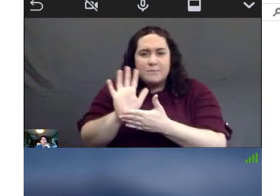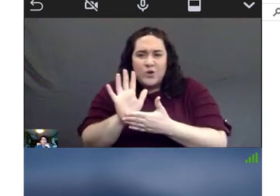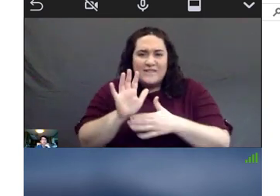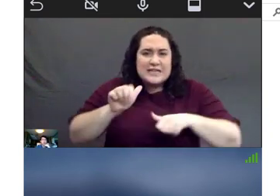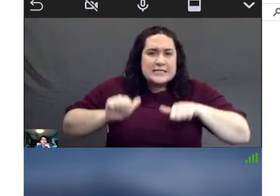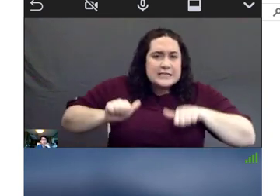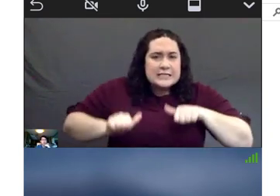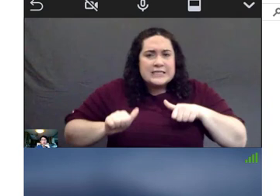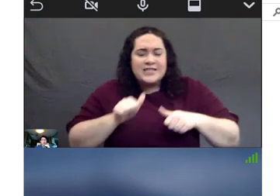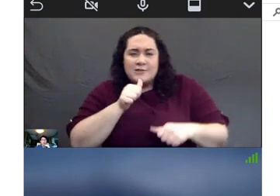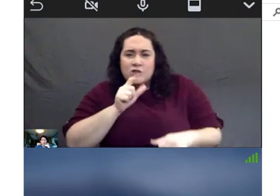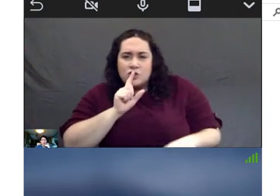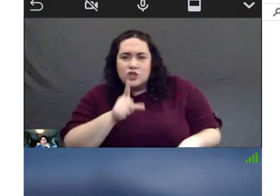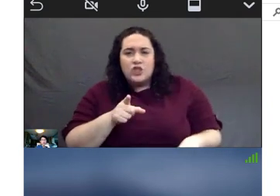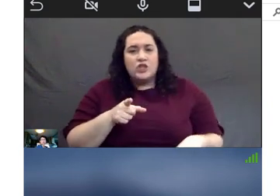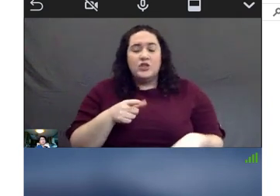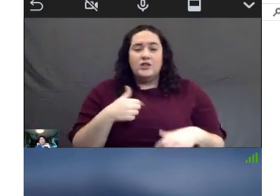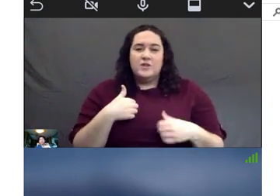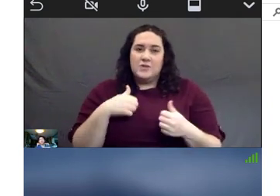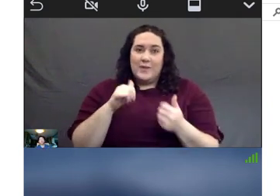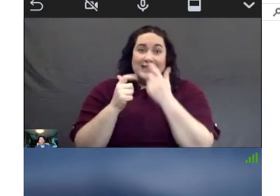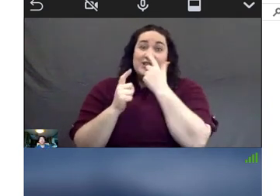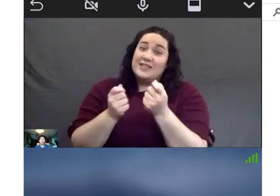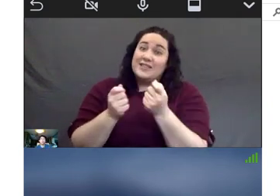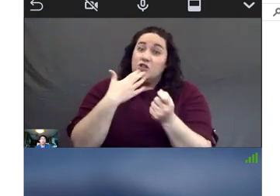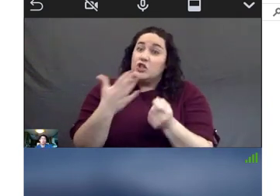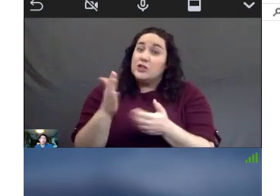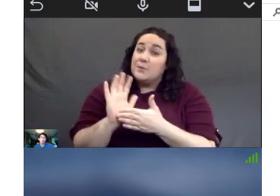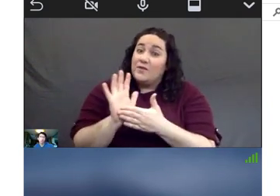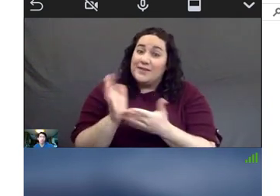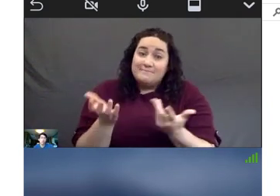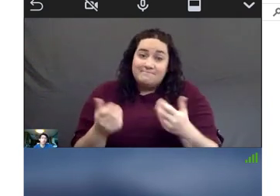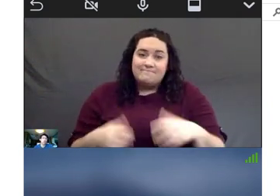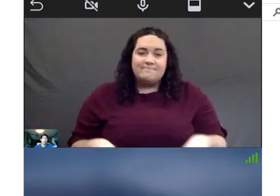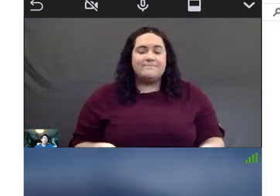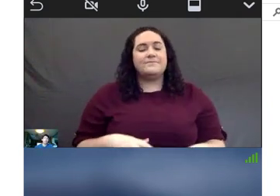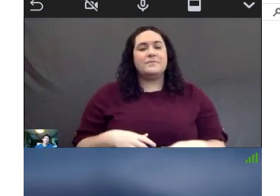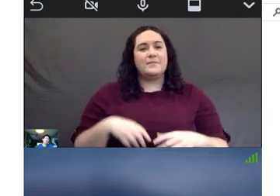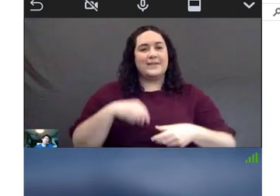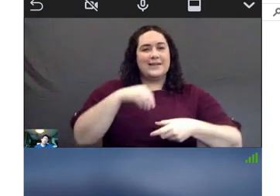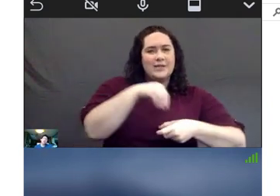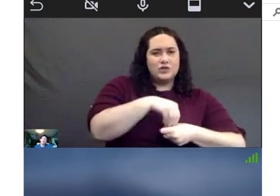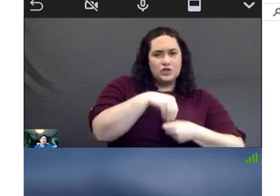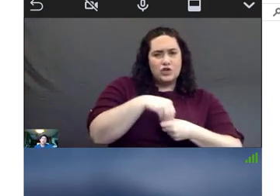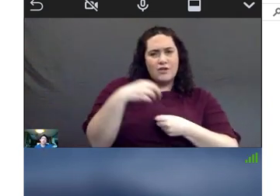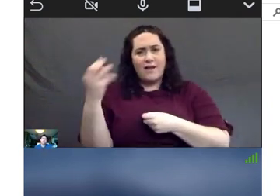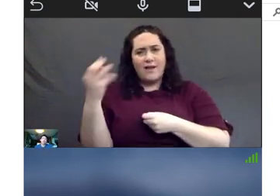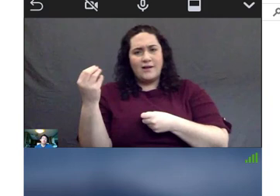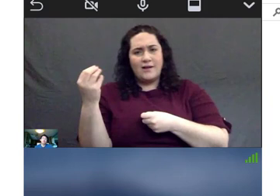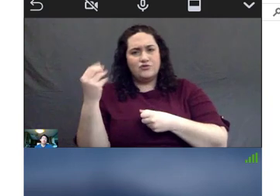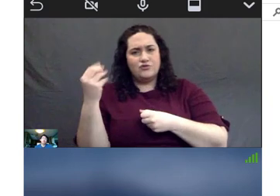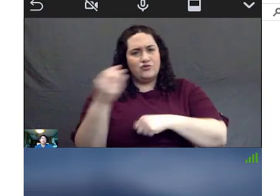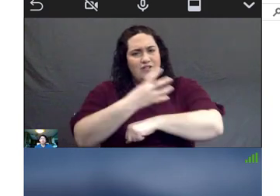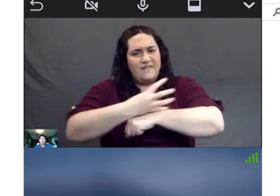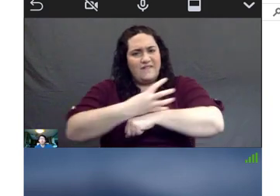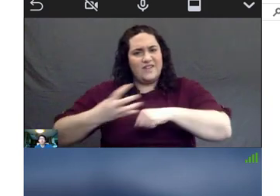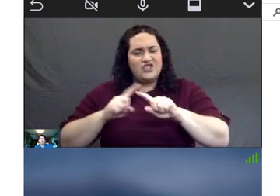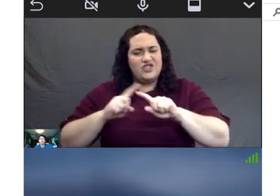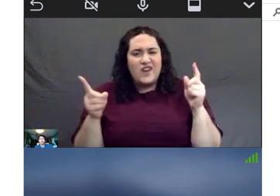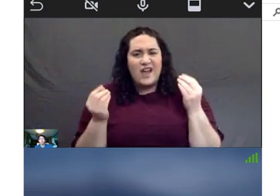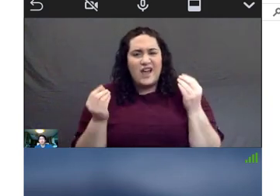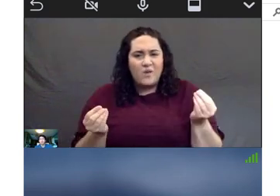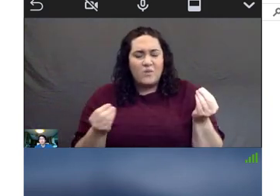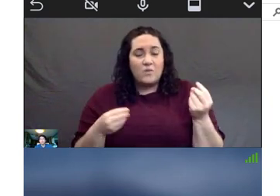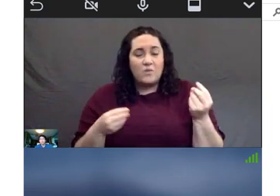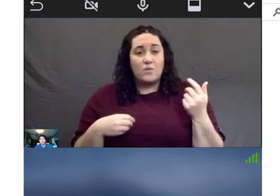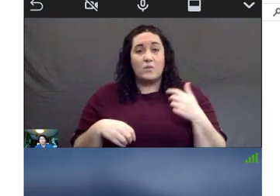why is internal convection different than external convection? So in external convection, we had flow moving over a plate